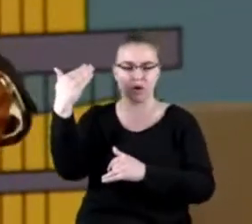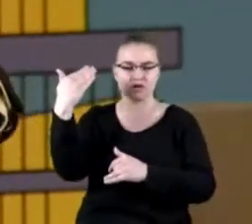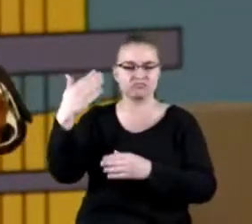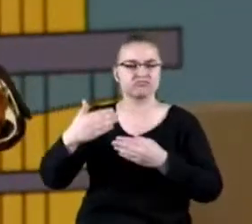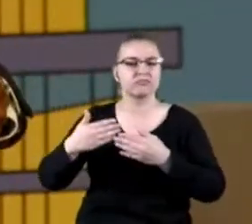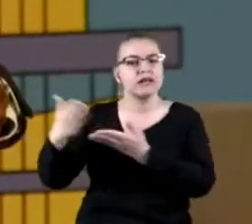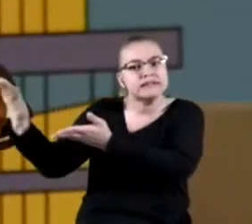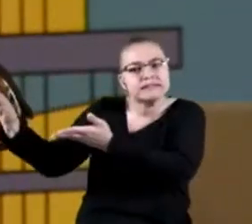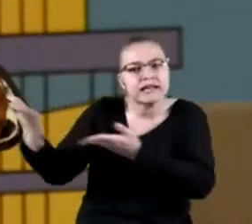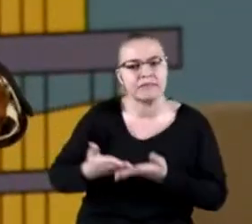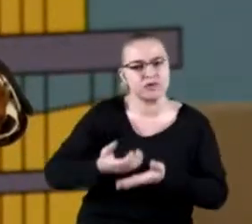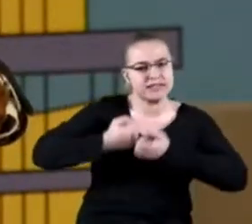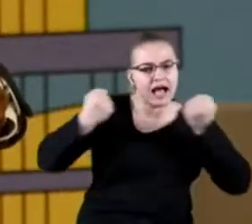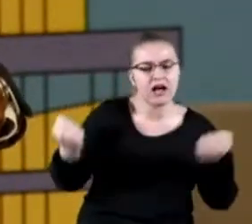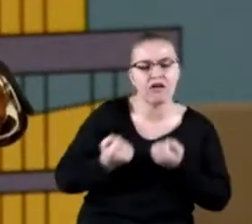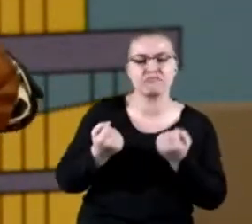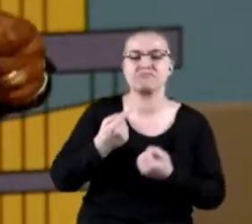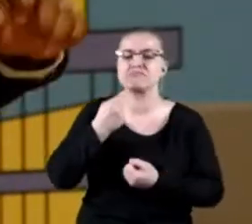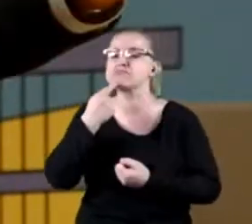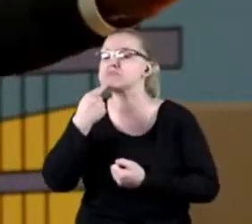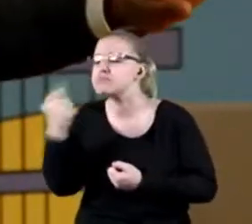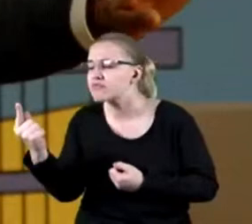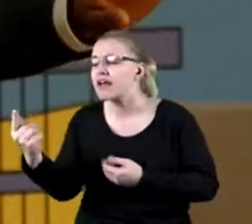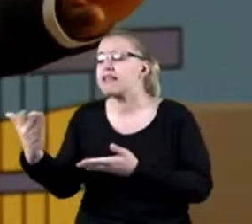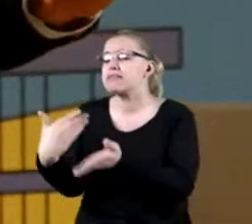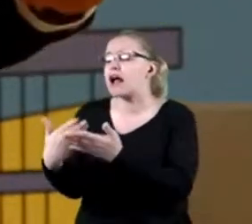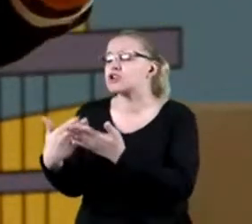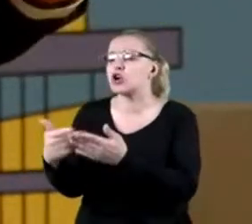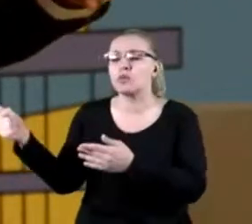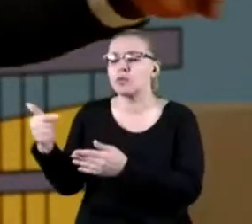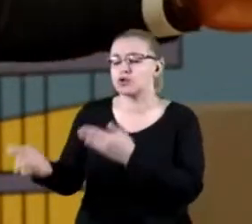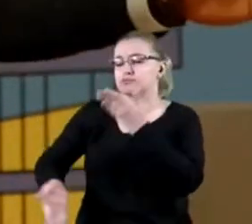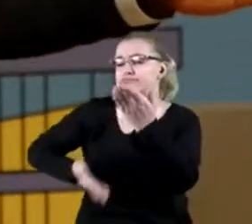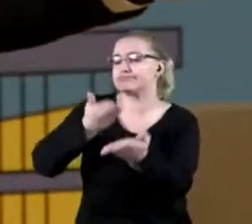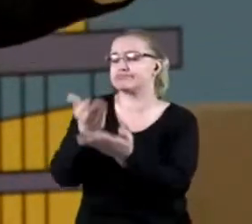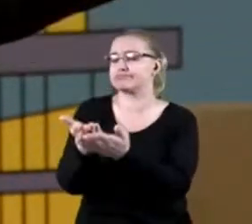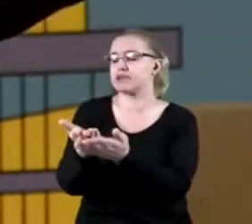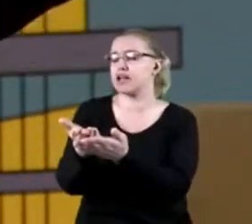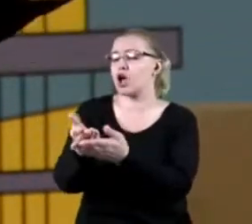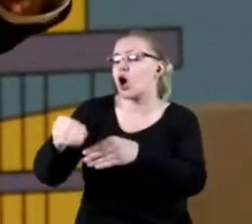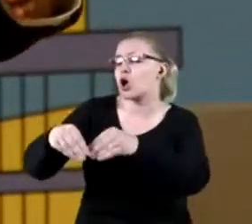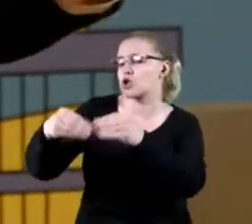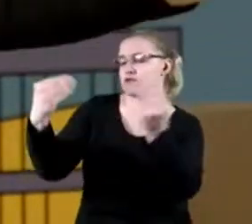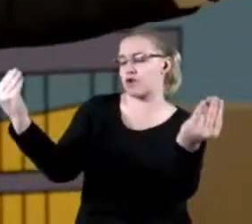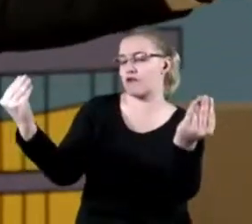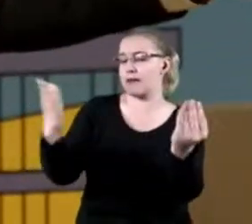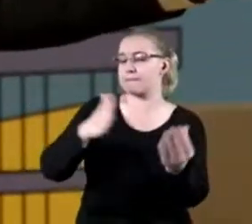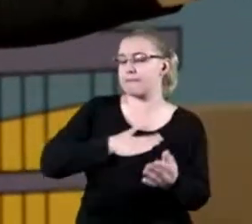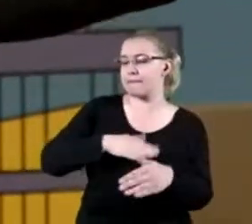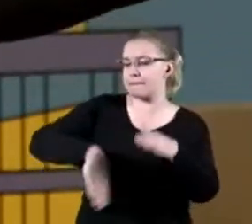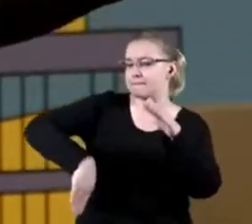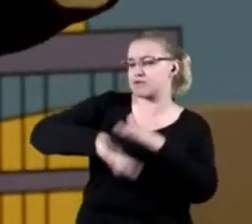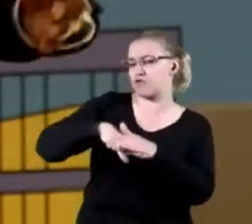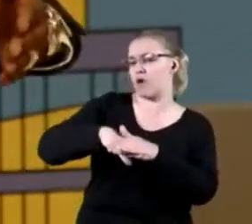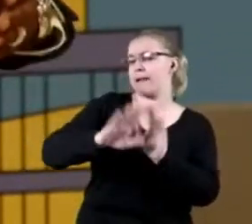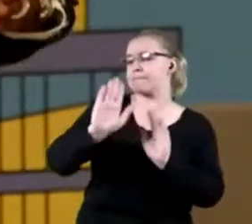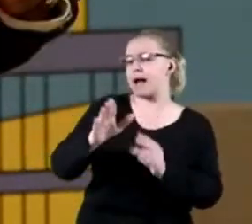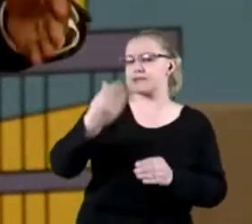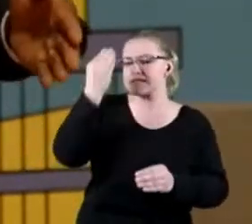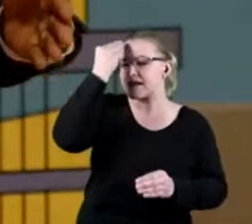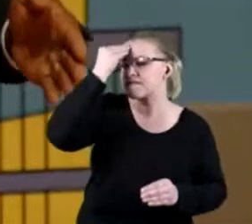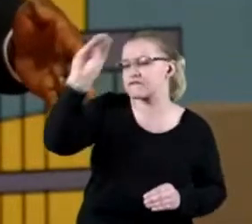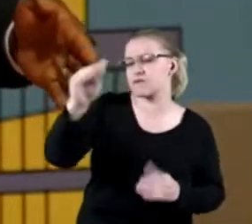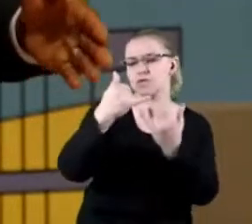development applications, right? We had permit, we had enforcement notices served, we demolished. But I found out